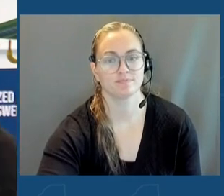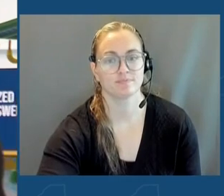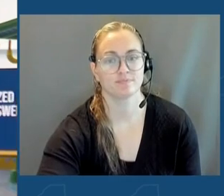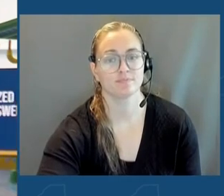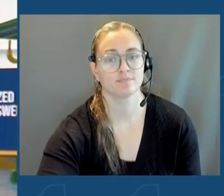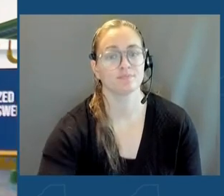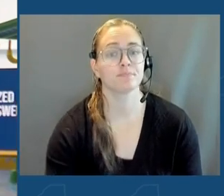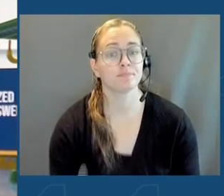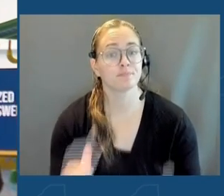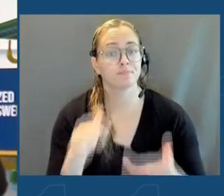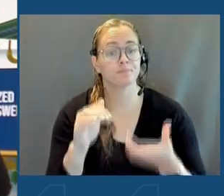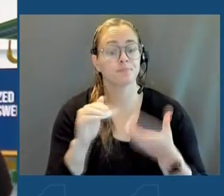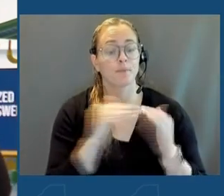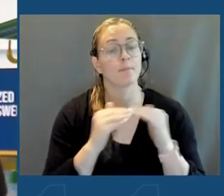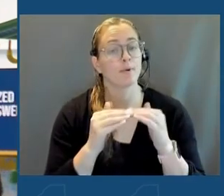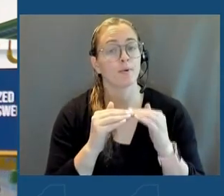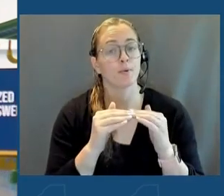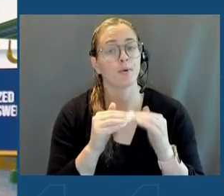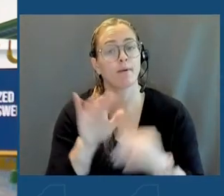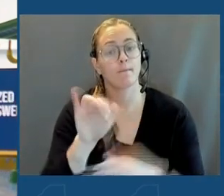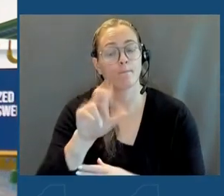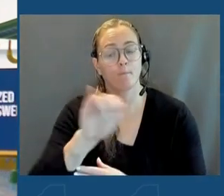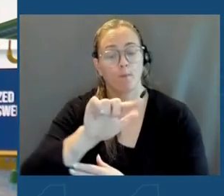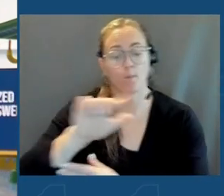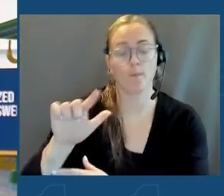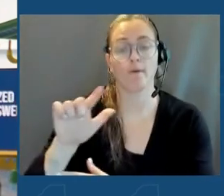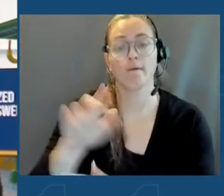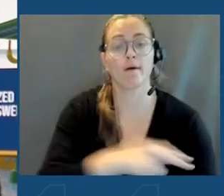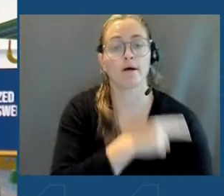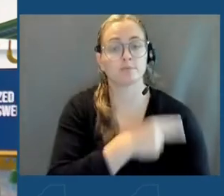Partner at Broadwell Hospitality Group, Shane Broadwell.